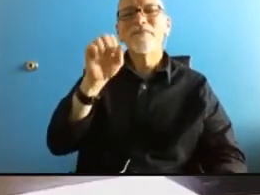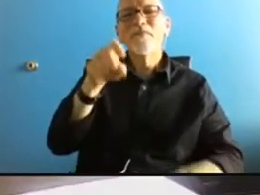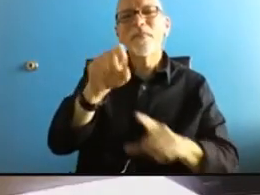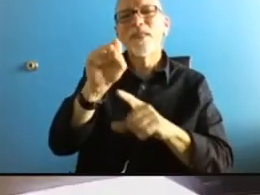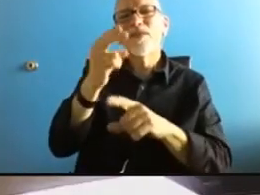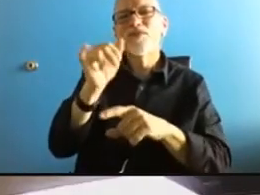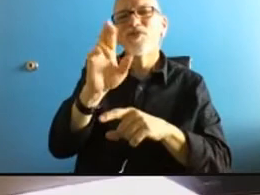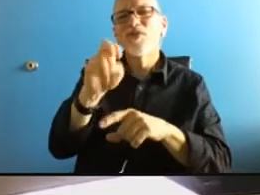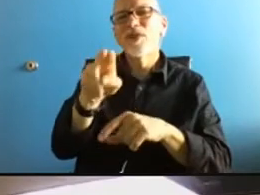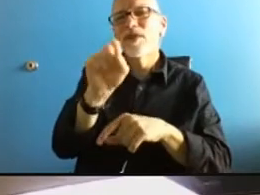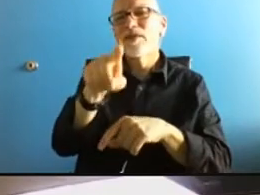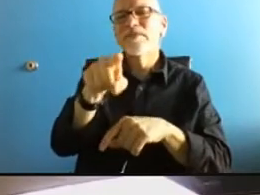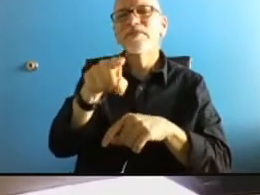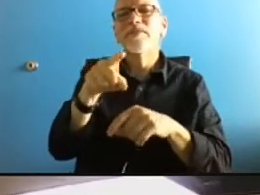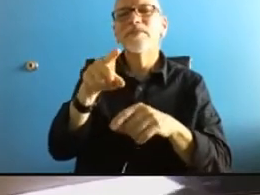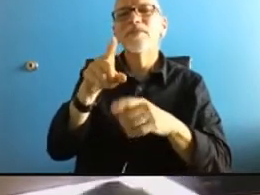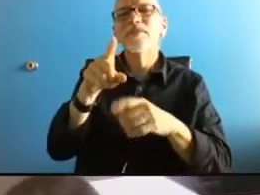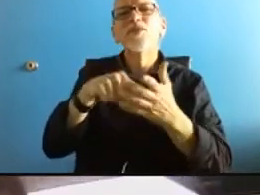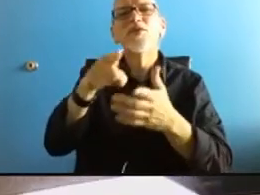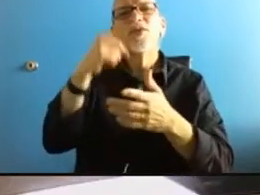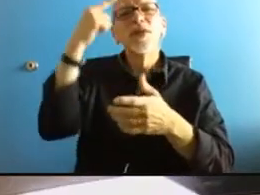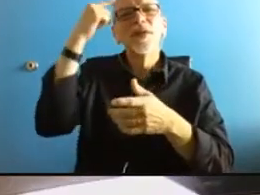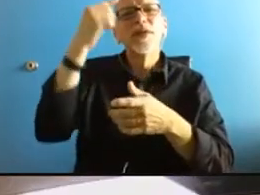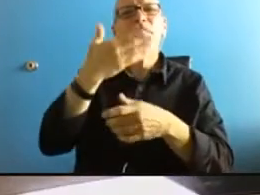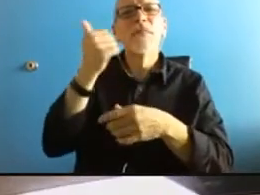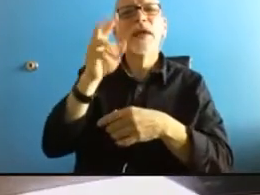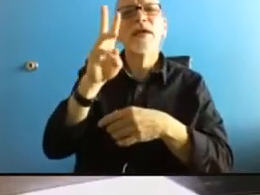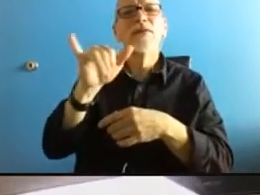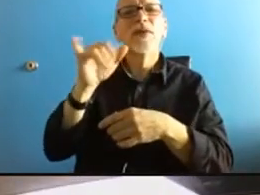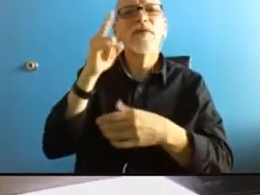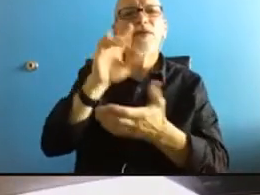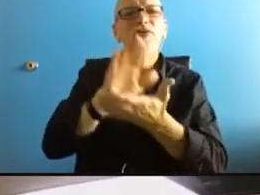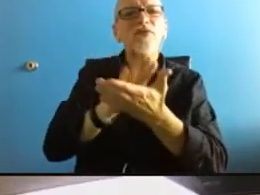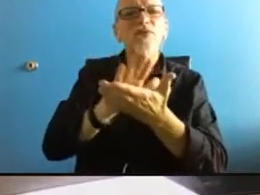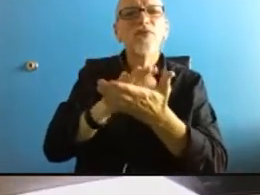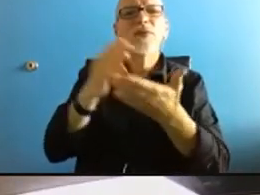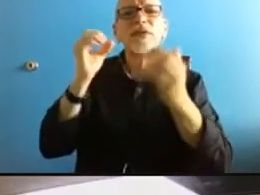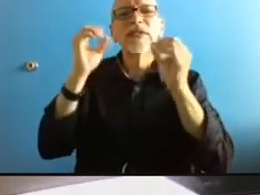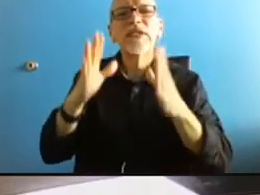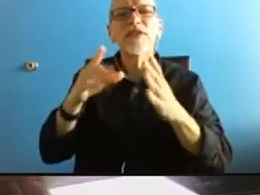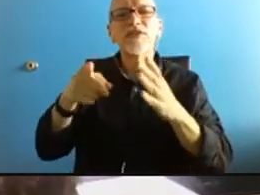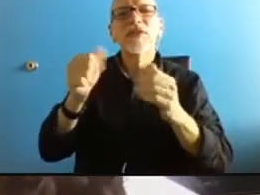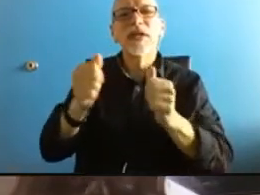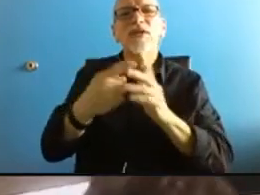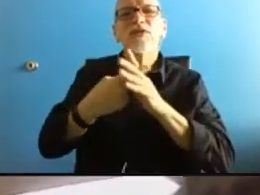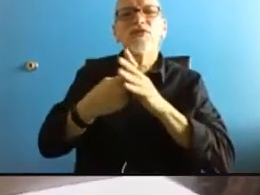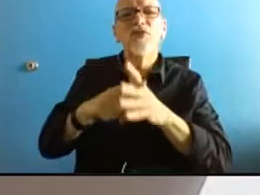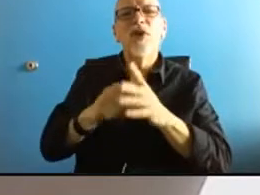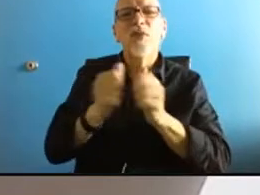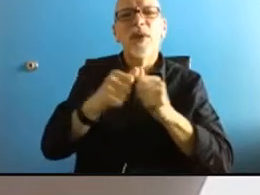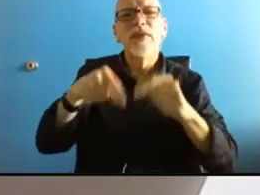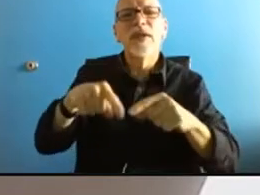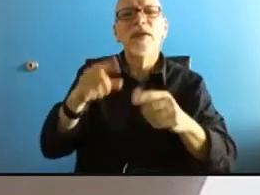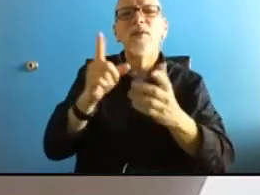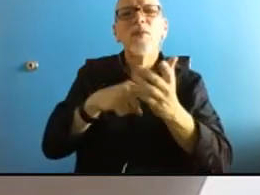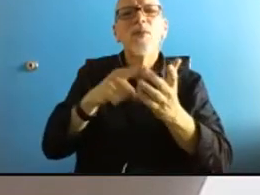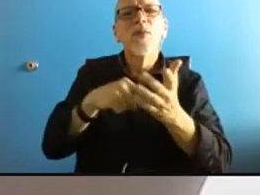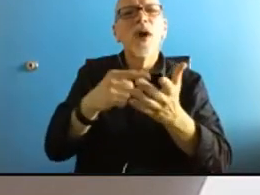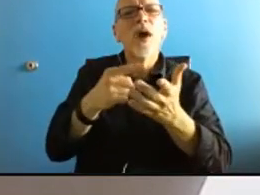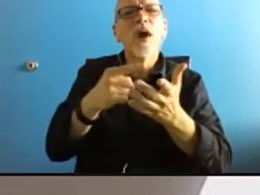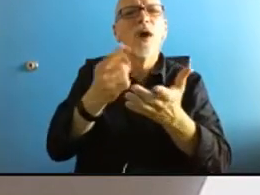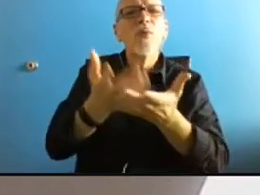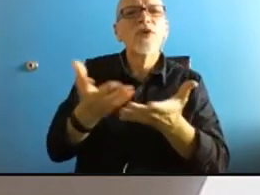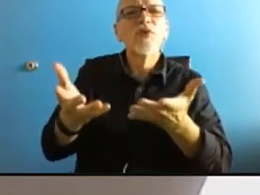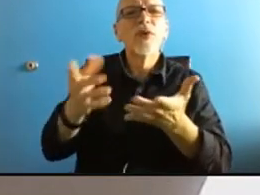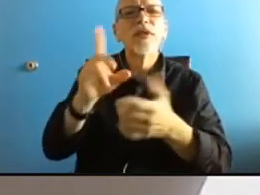the best way you think for schools or teachers to get started with this? What resources does Deaf Kids